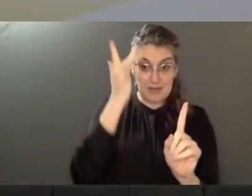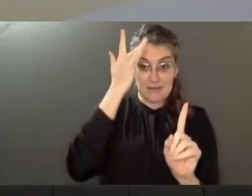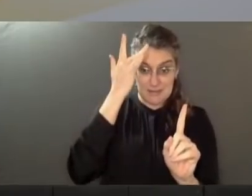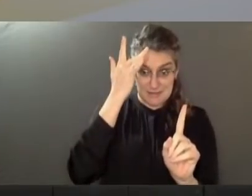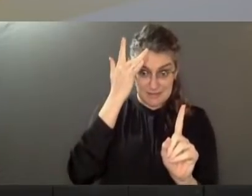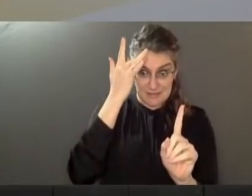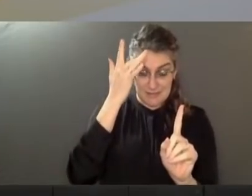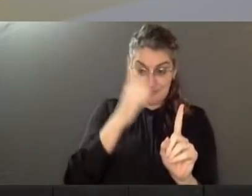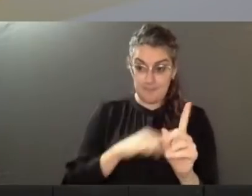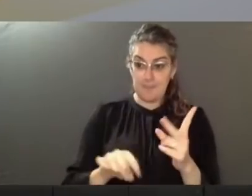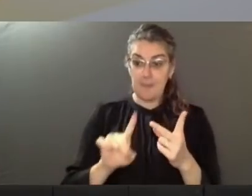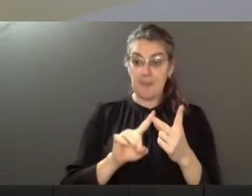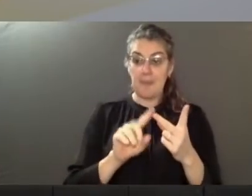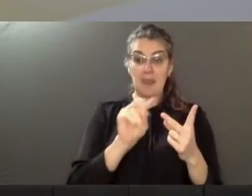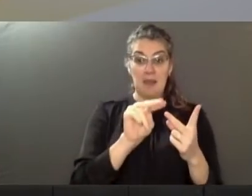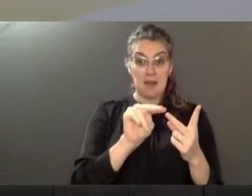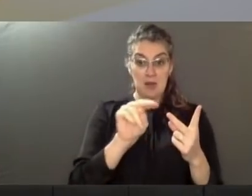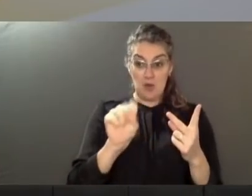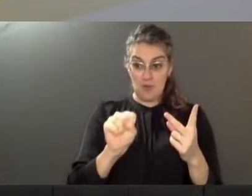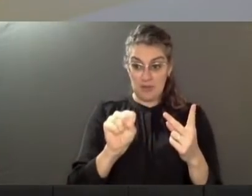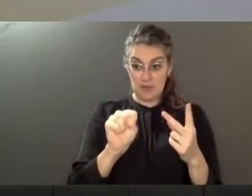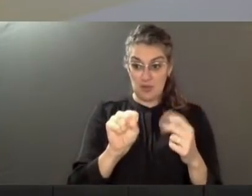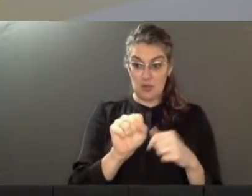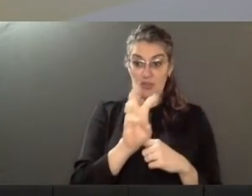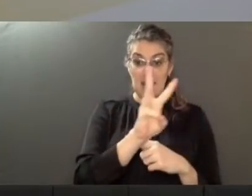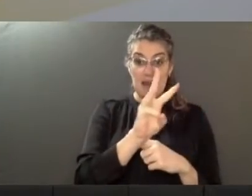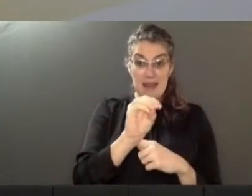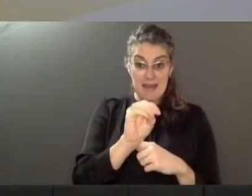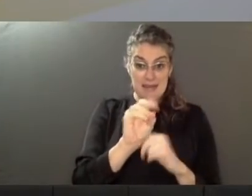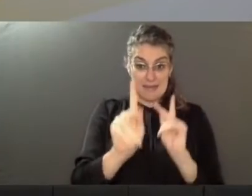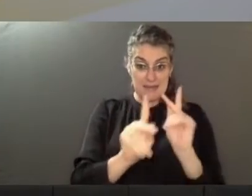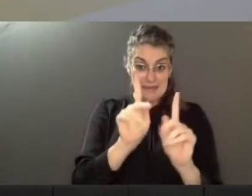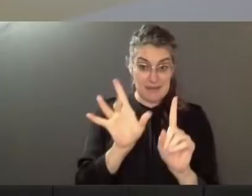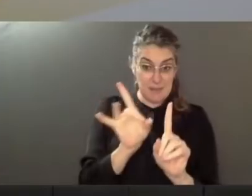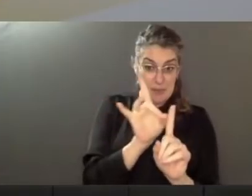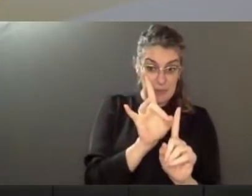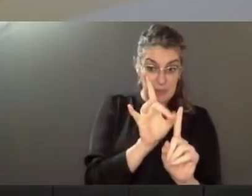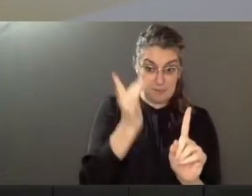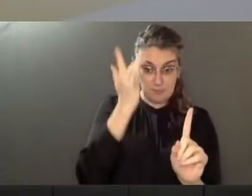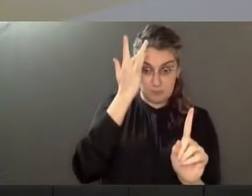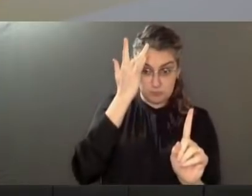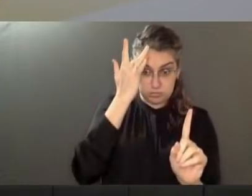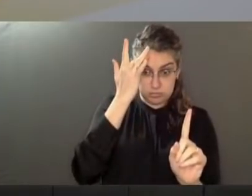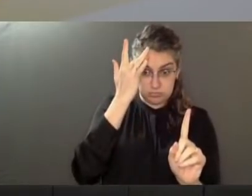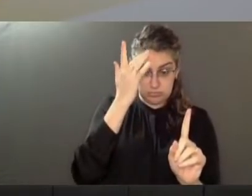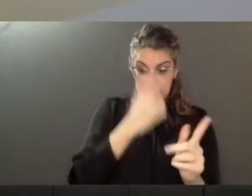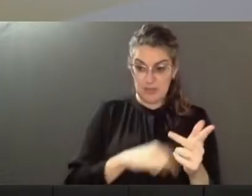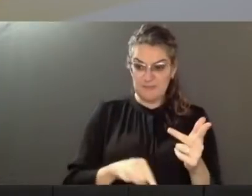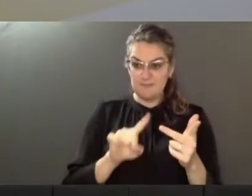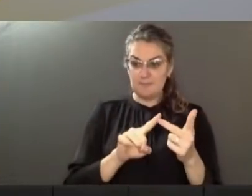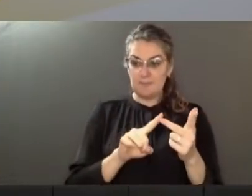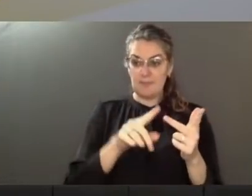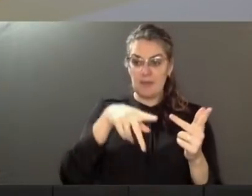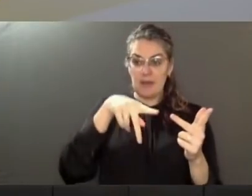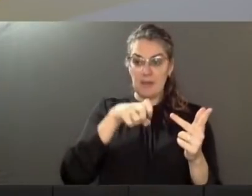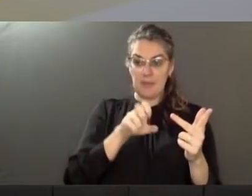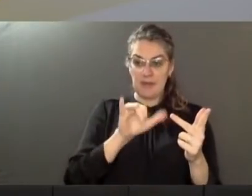January 1st, and Newfoundland and Labrador reported 6 new infections. During the past week in